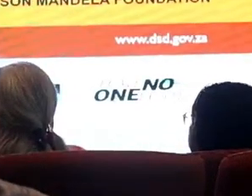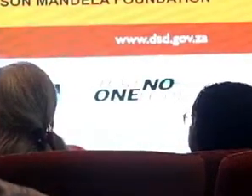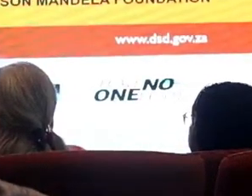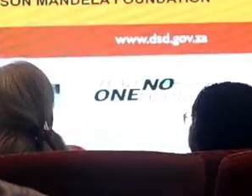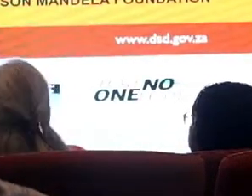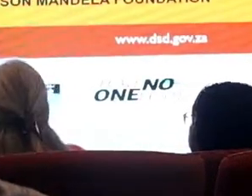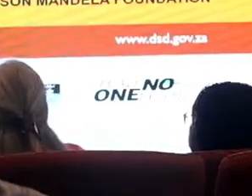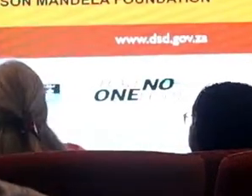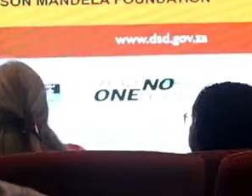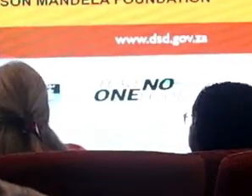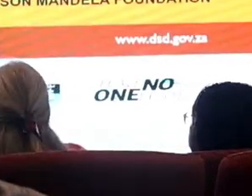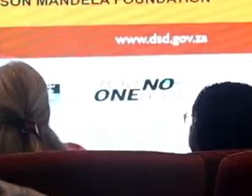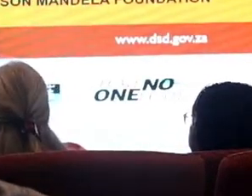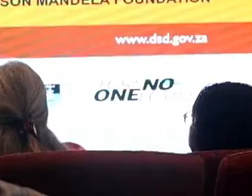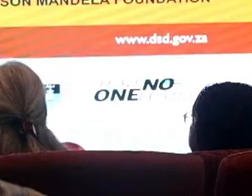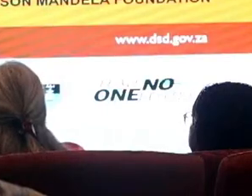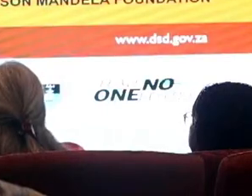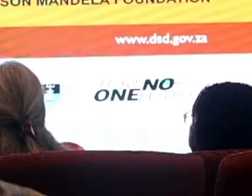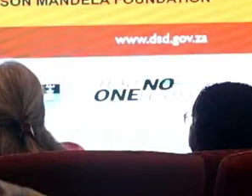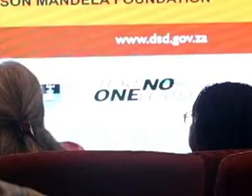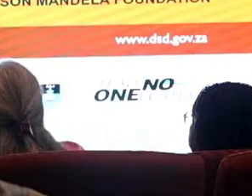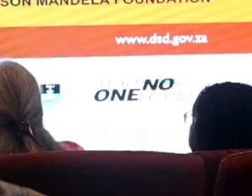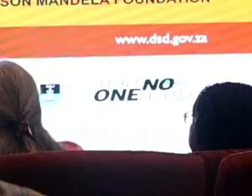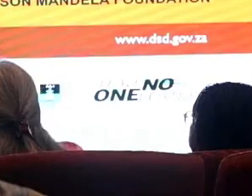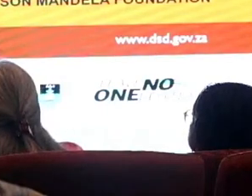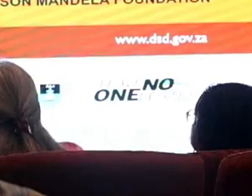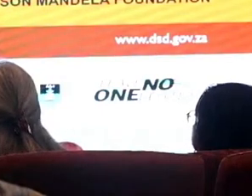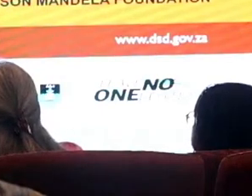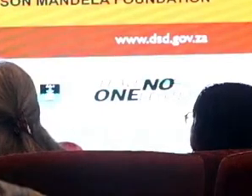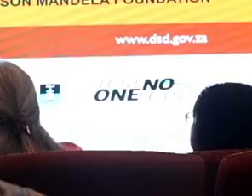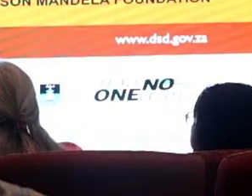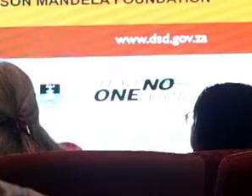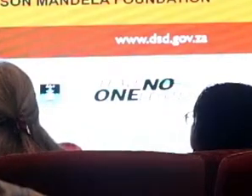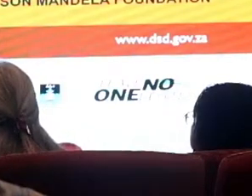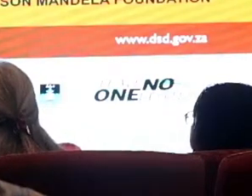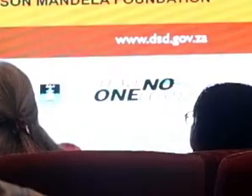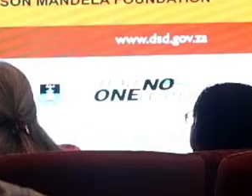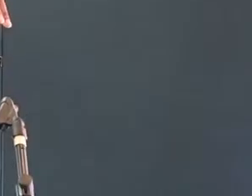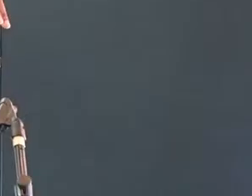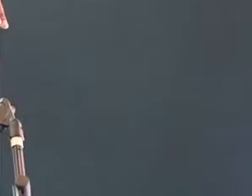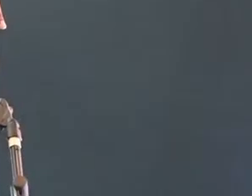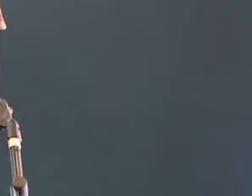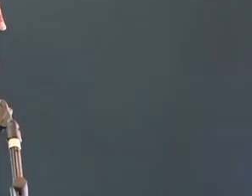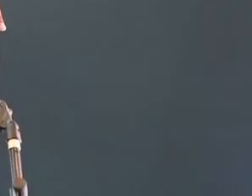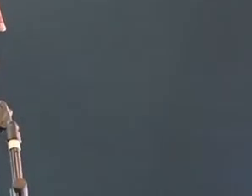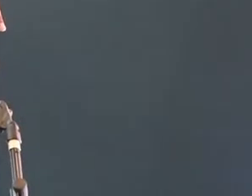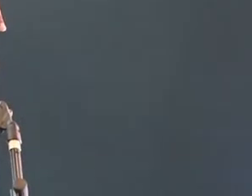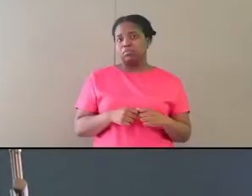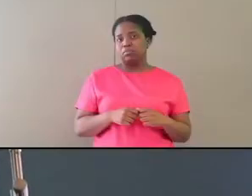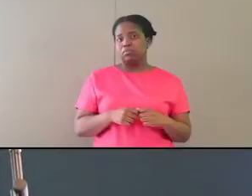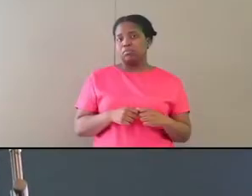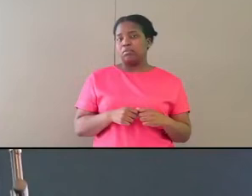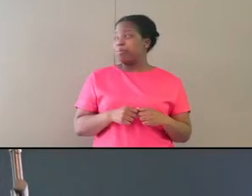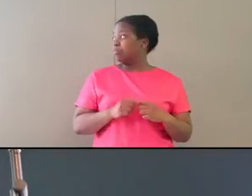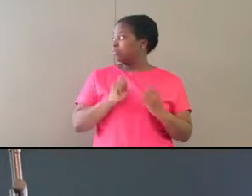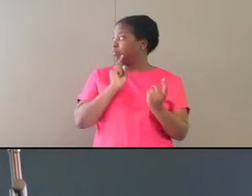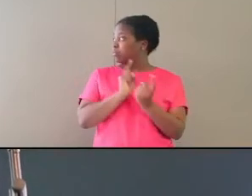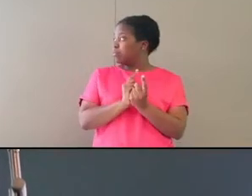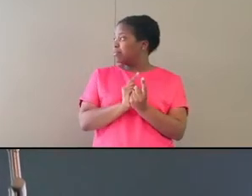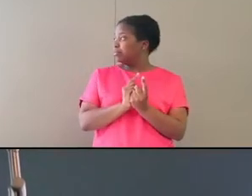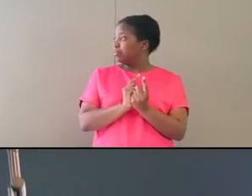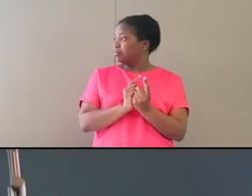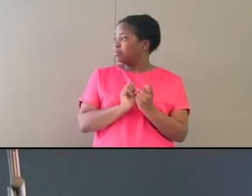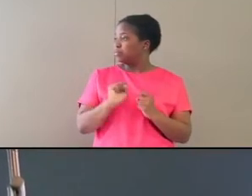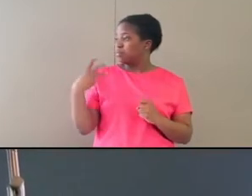Department of Social Development. And let's see how we can work together to that end. Yes, I already met with the